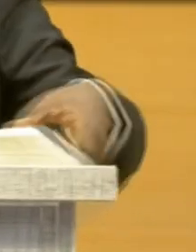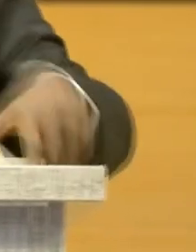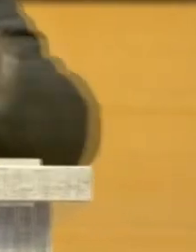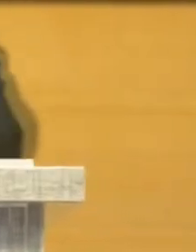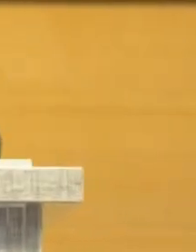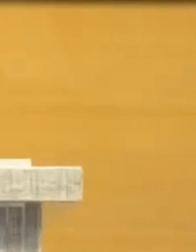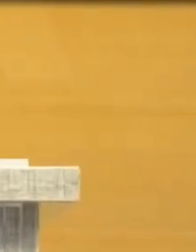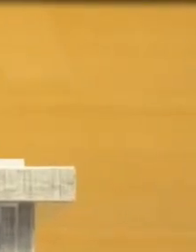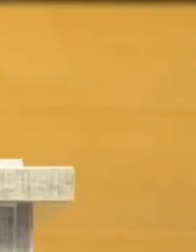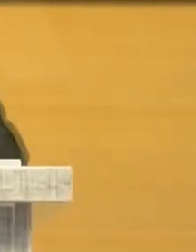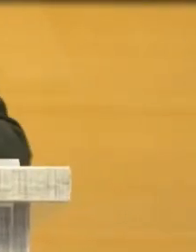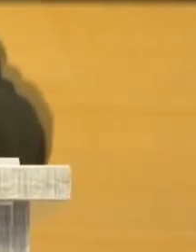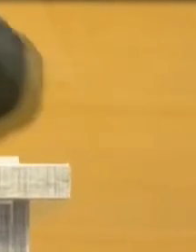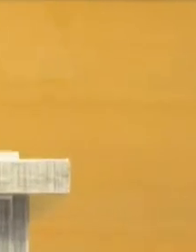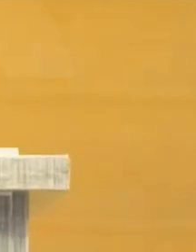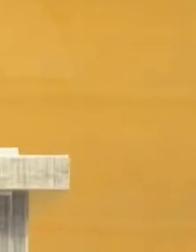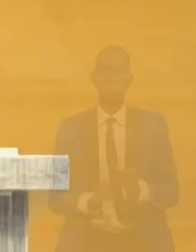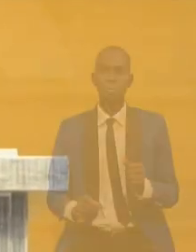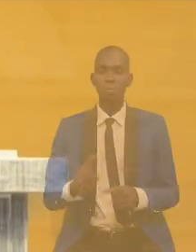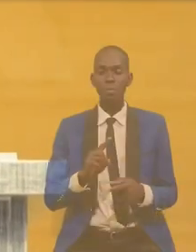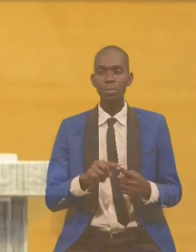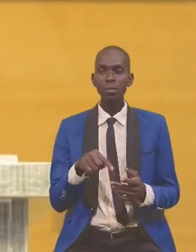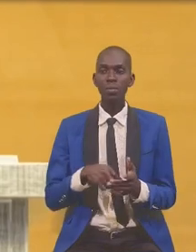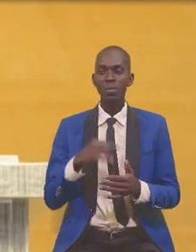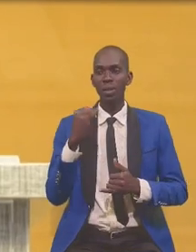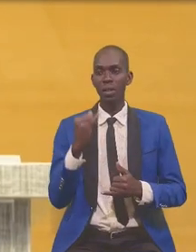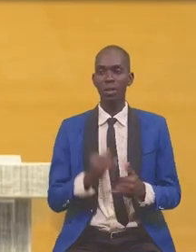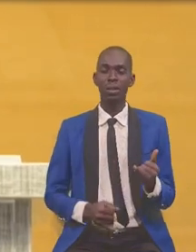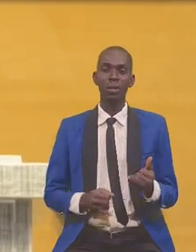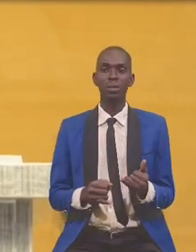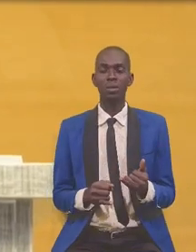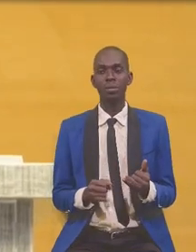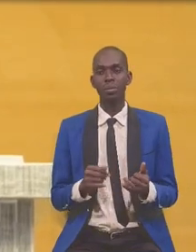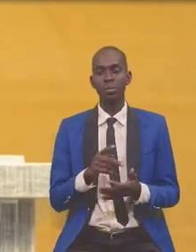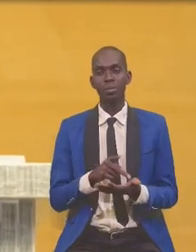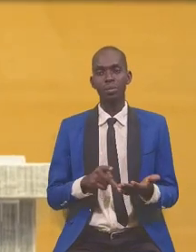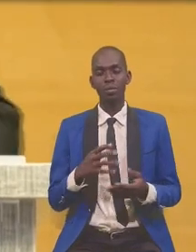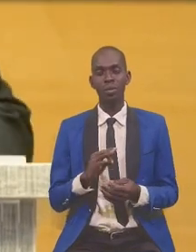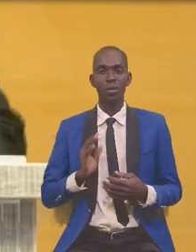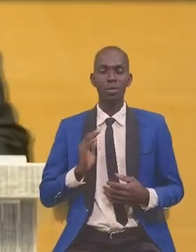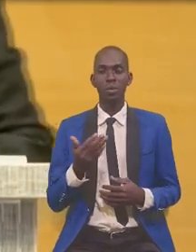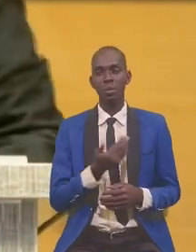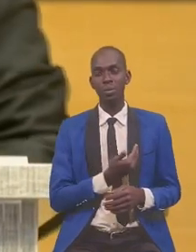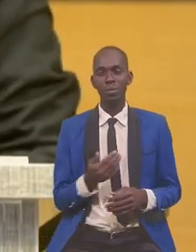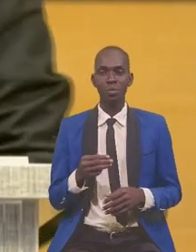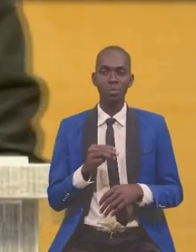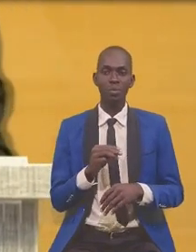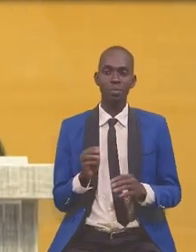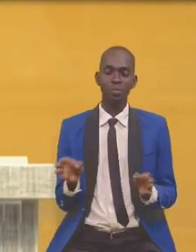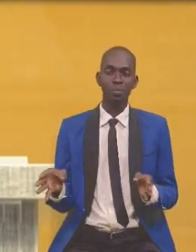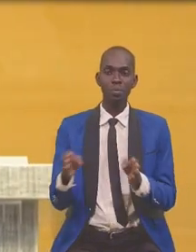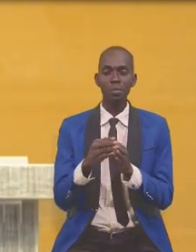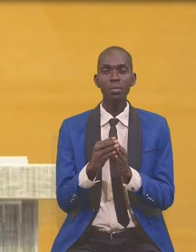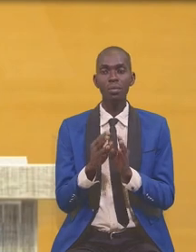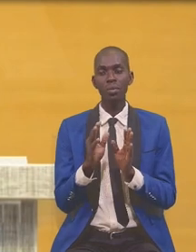I welcome everyone to this last session of our ministers conference,